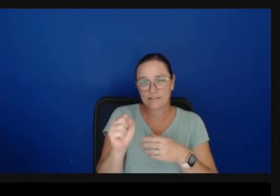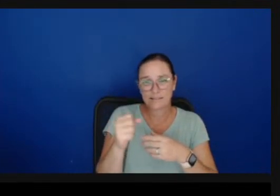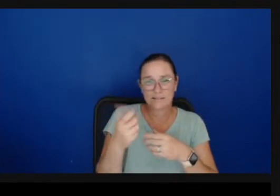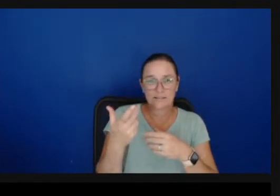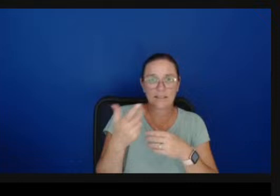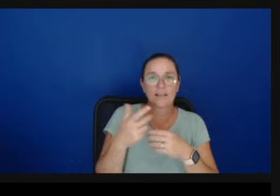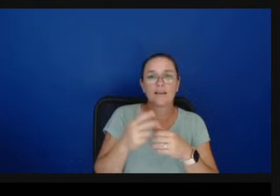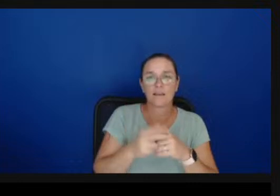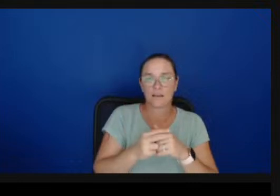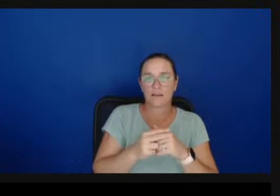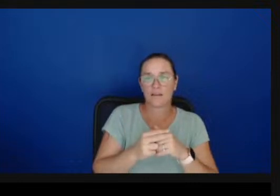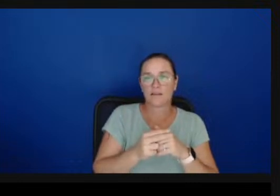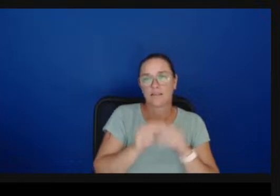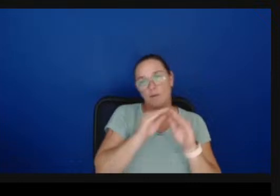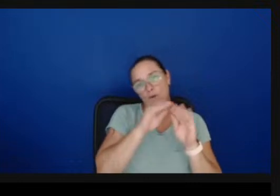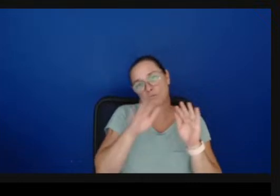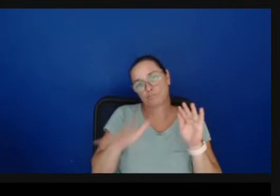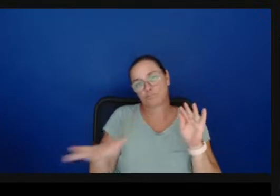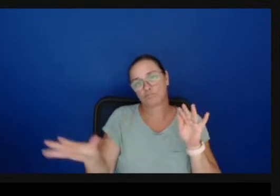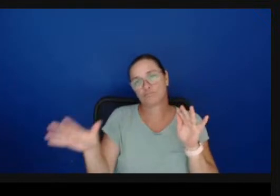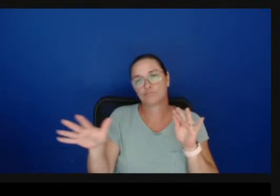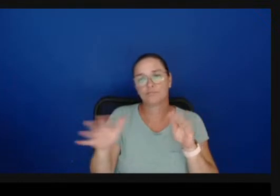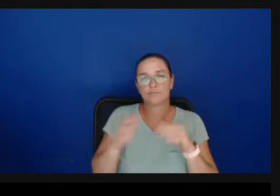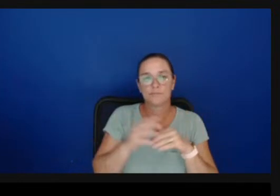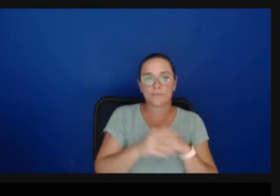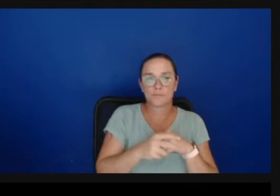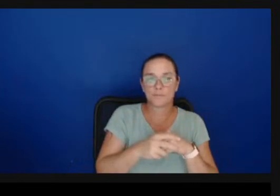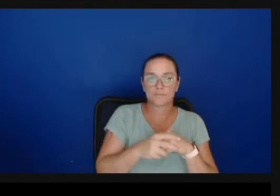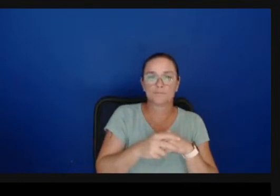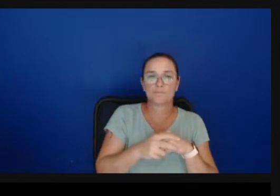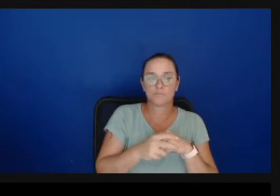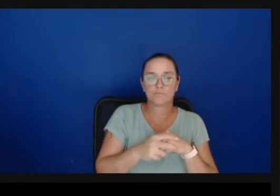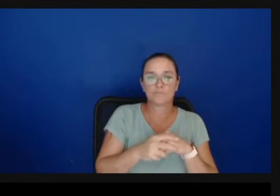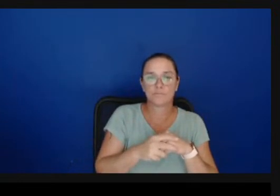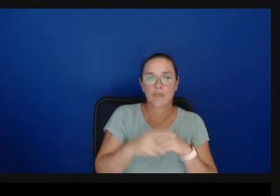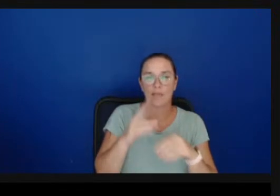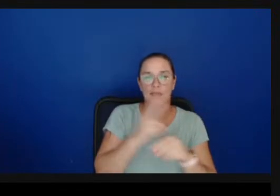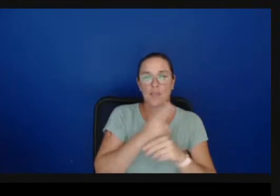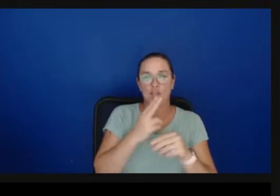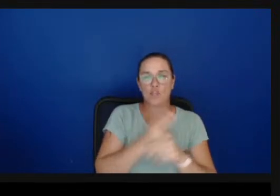then there you go. That's another use for that supercomputer.